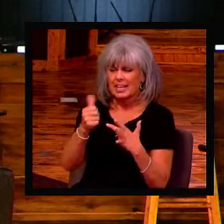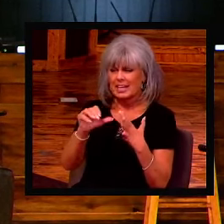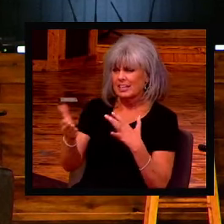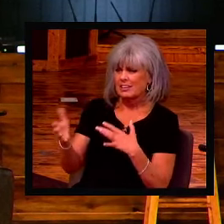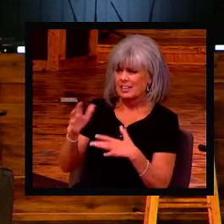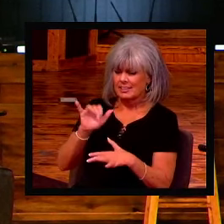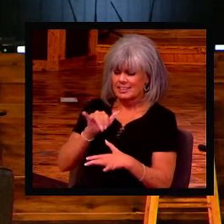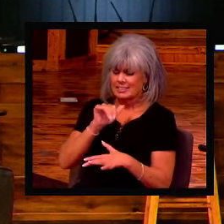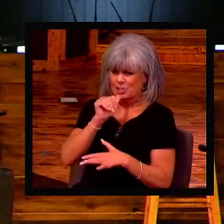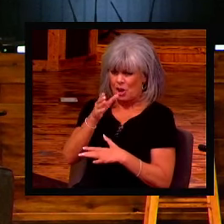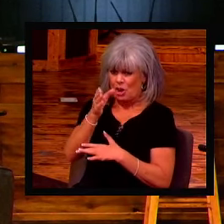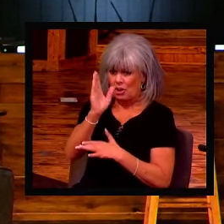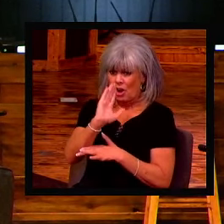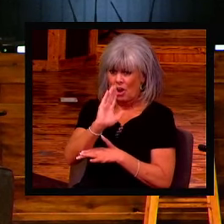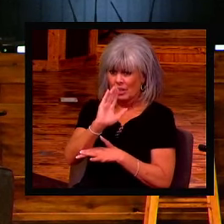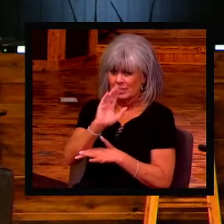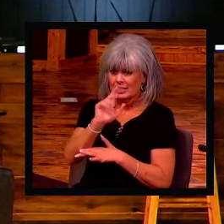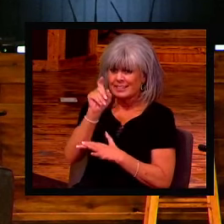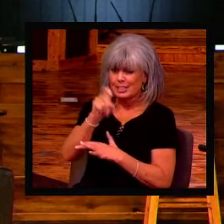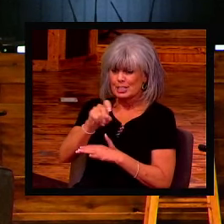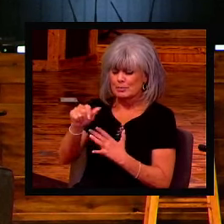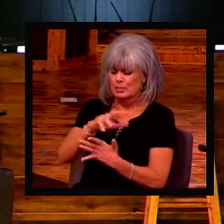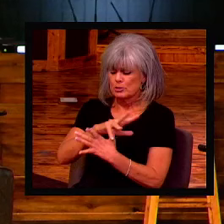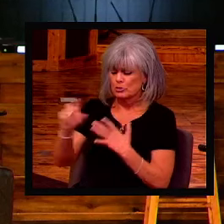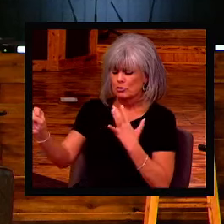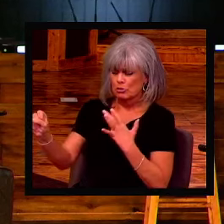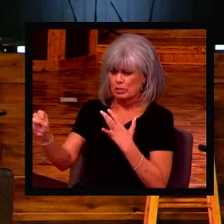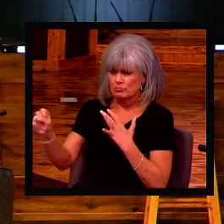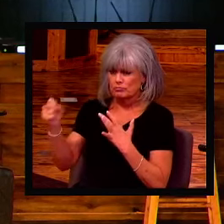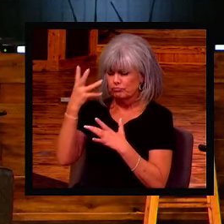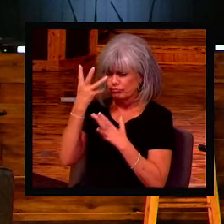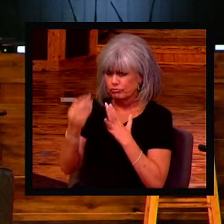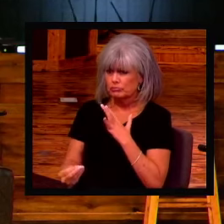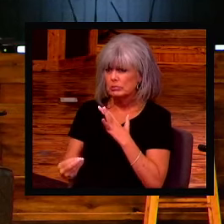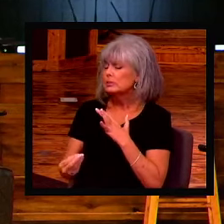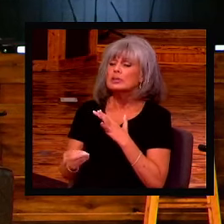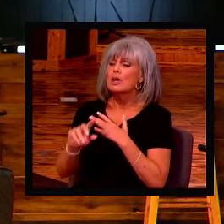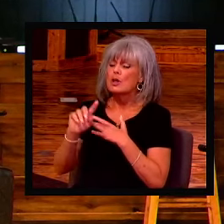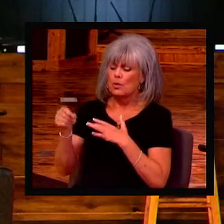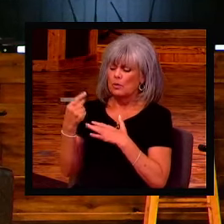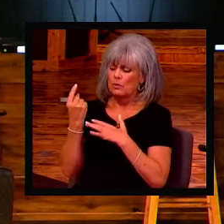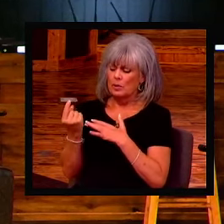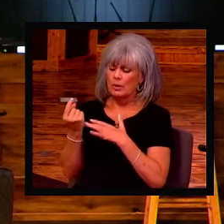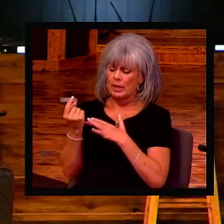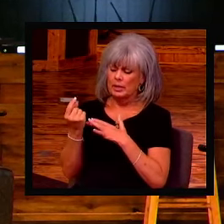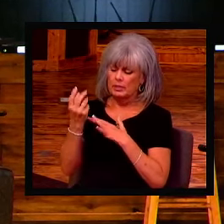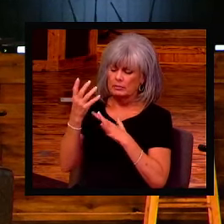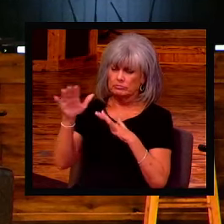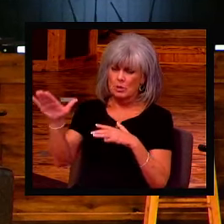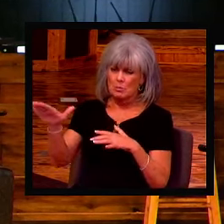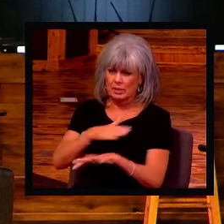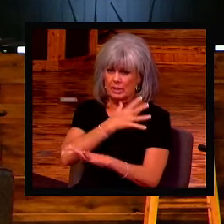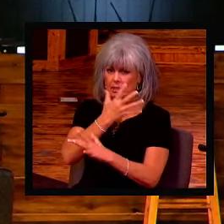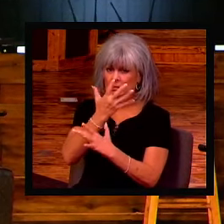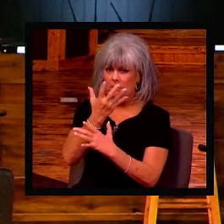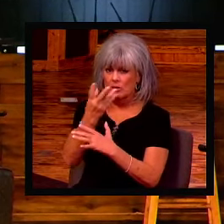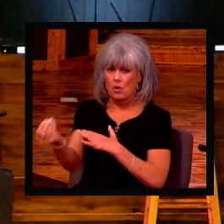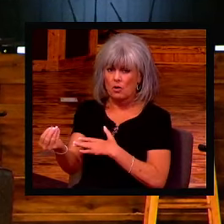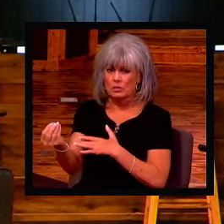of God needs to be gone. And really, the only way to get rid of it is with fire.